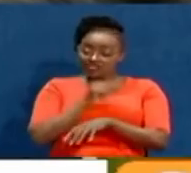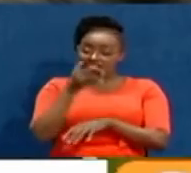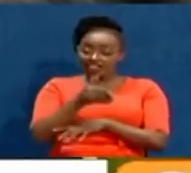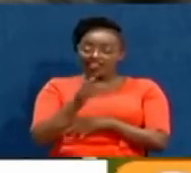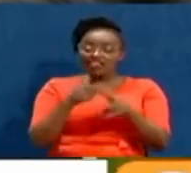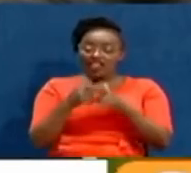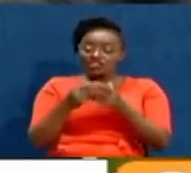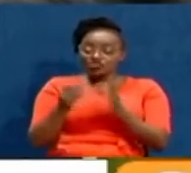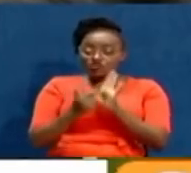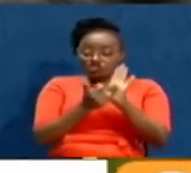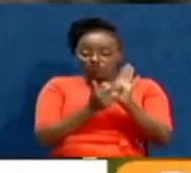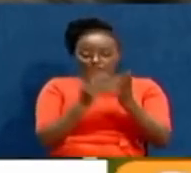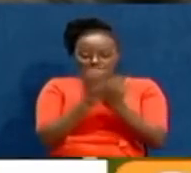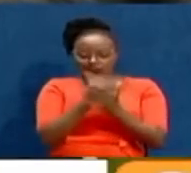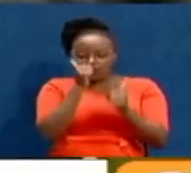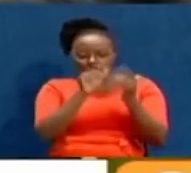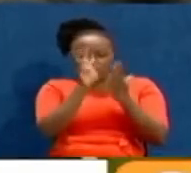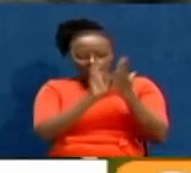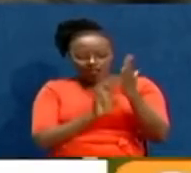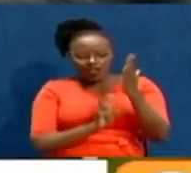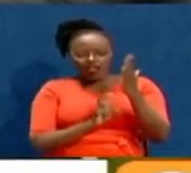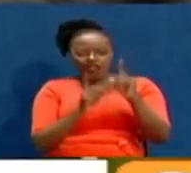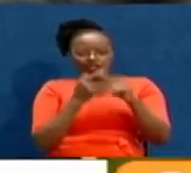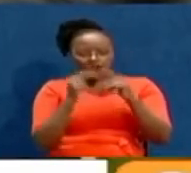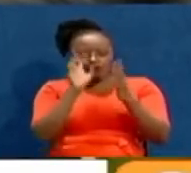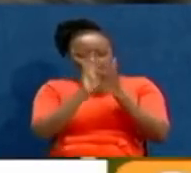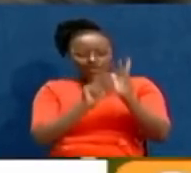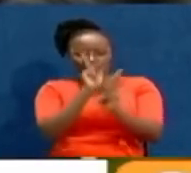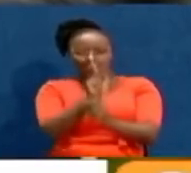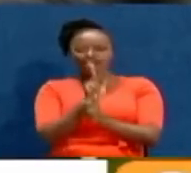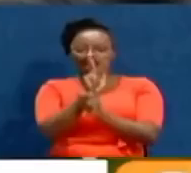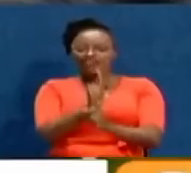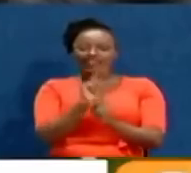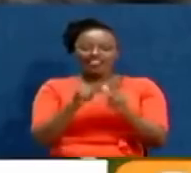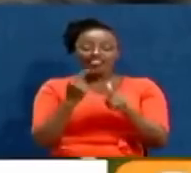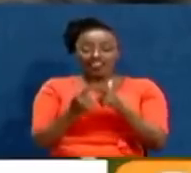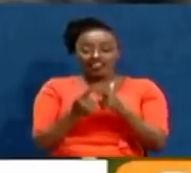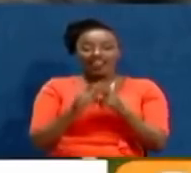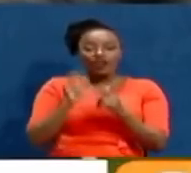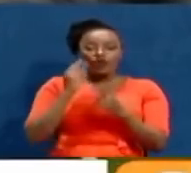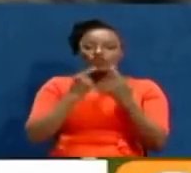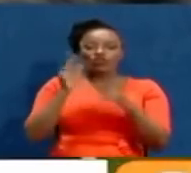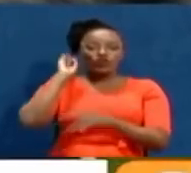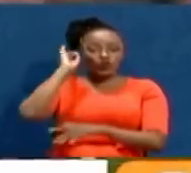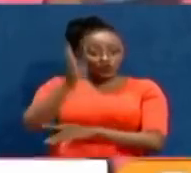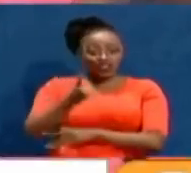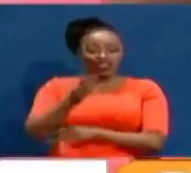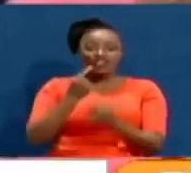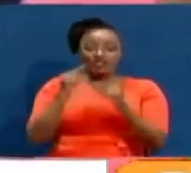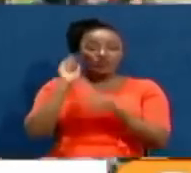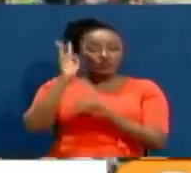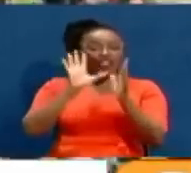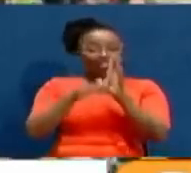tukimaliza hapa utanionyesha ni chapter gani hiyo ndio niweze kusoma vizuri. Alafu tutaongea baadaye mami.